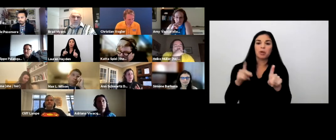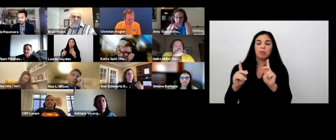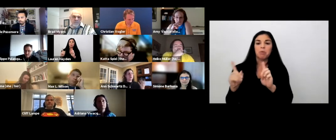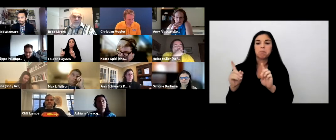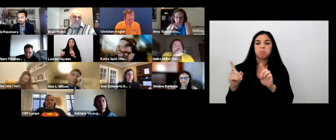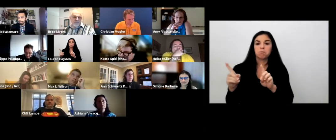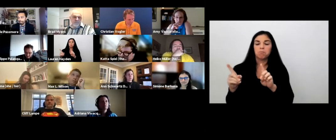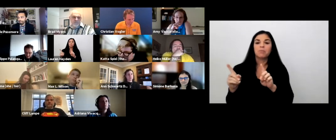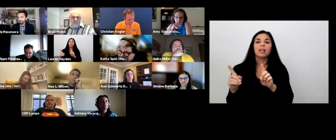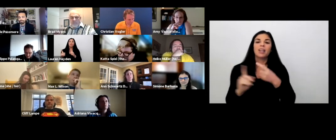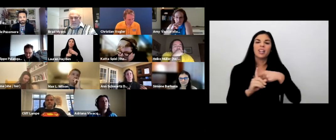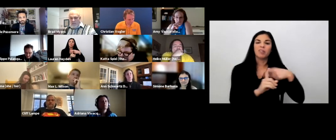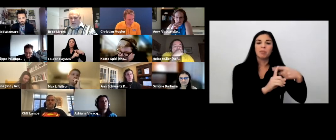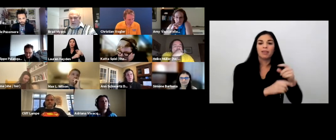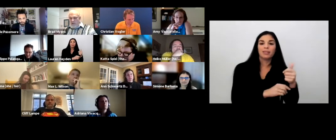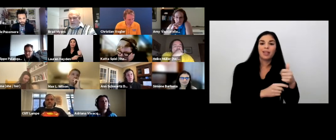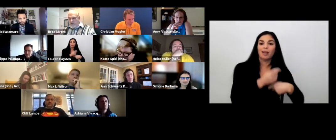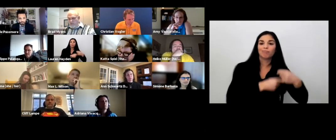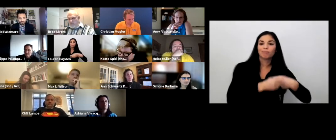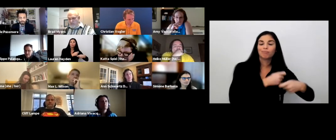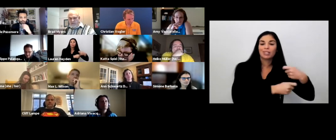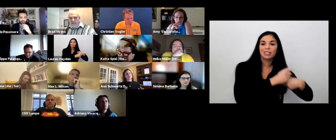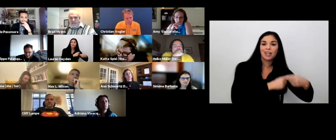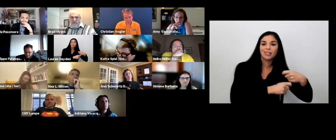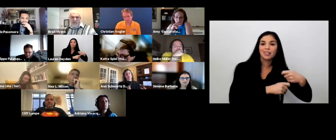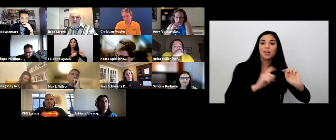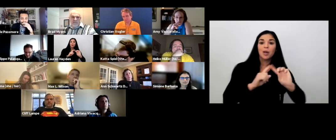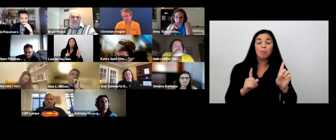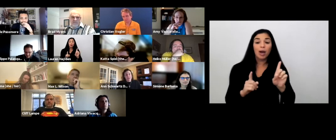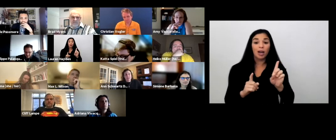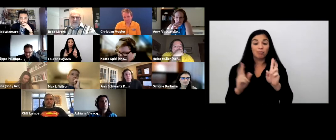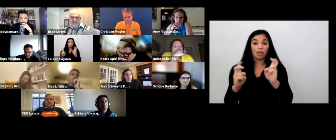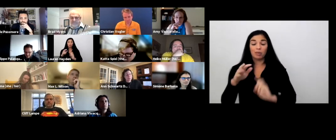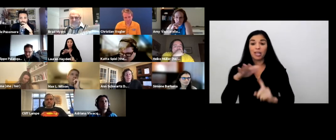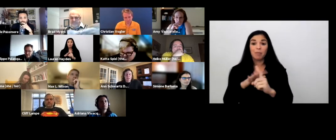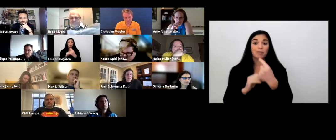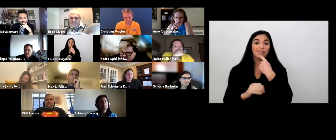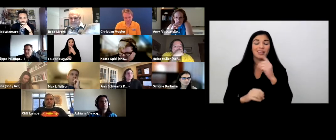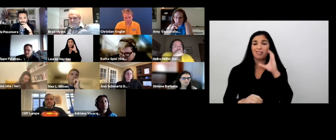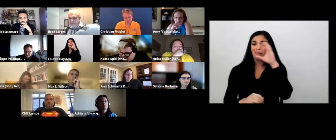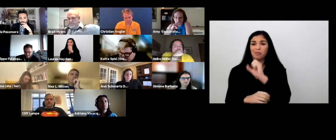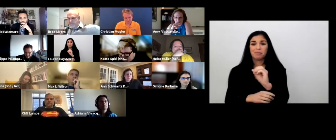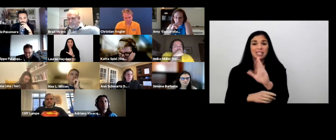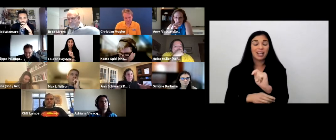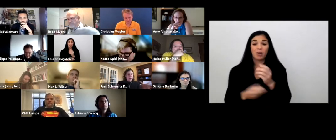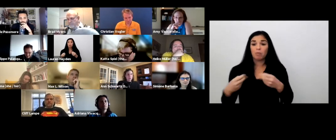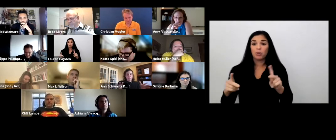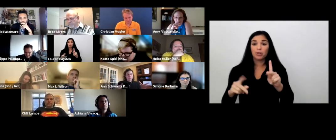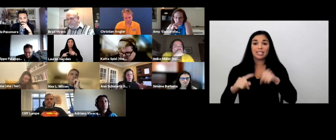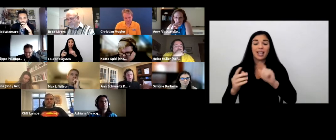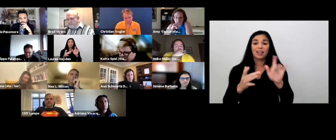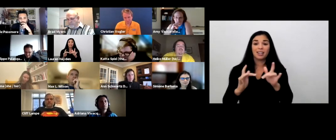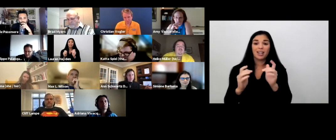came out, we're missing opportunities to network with senior people in the field. So then we provided that. We provided